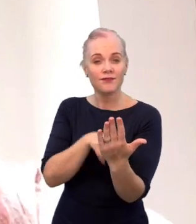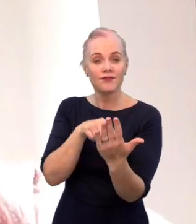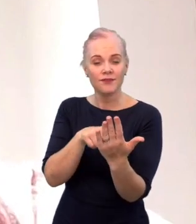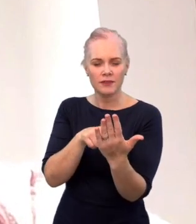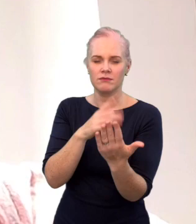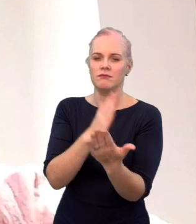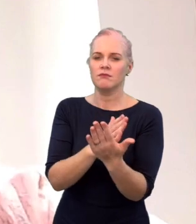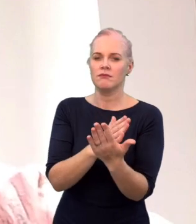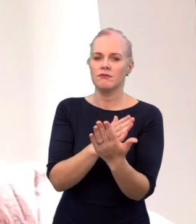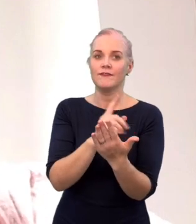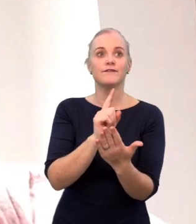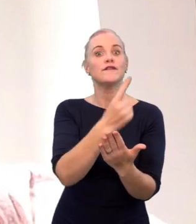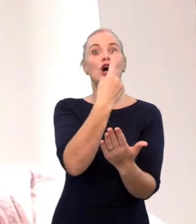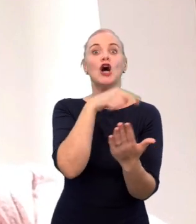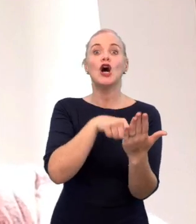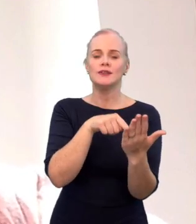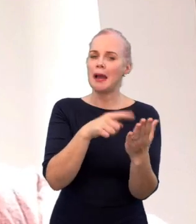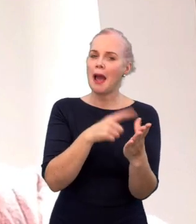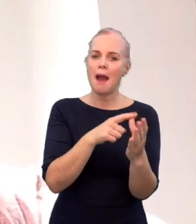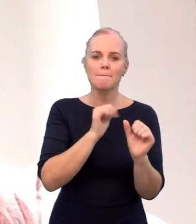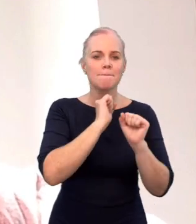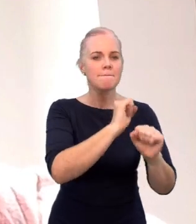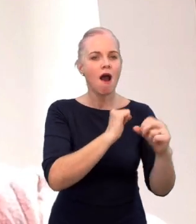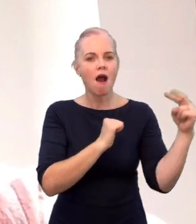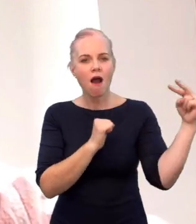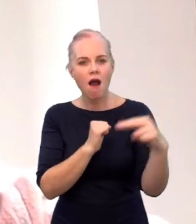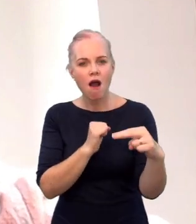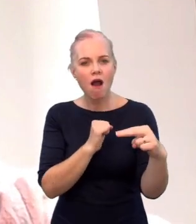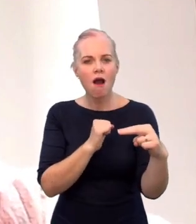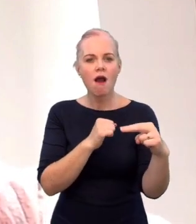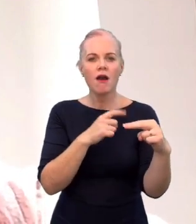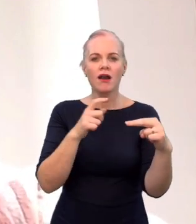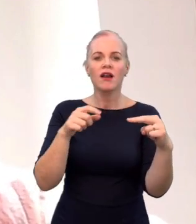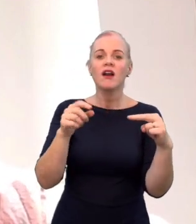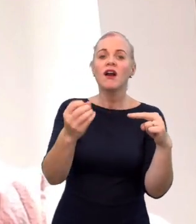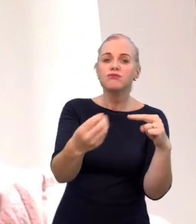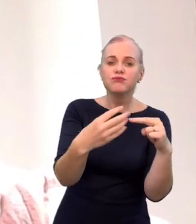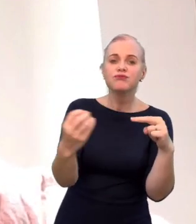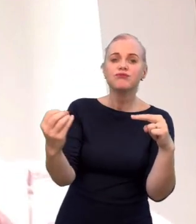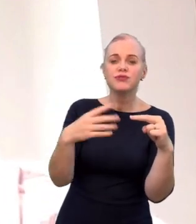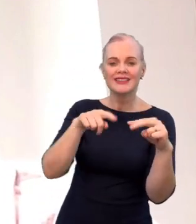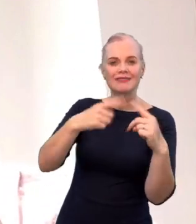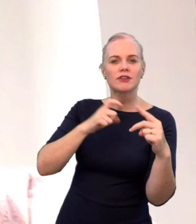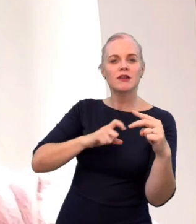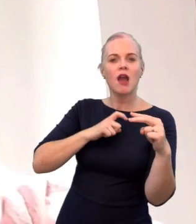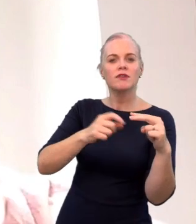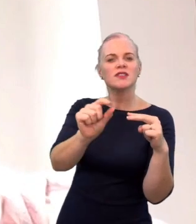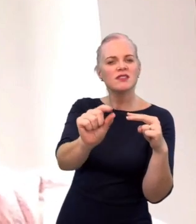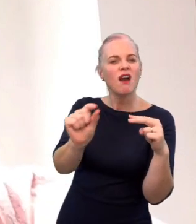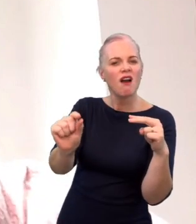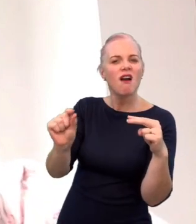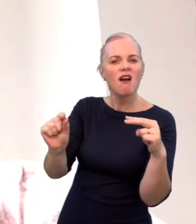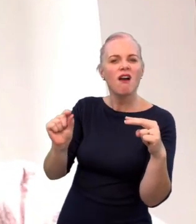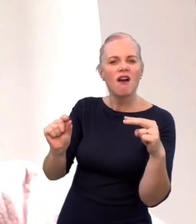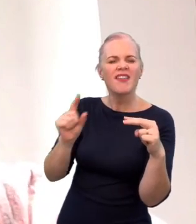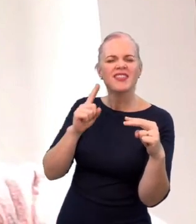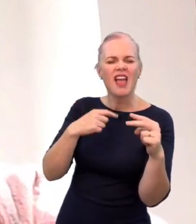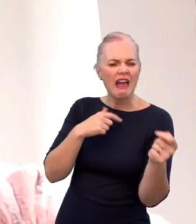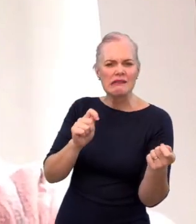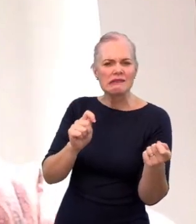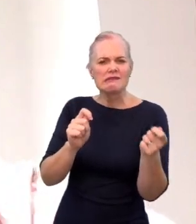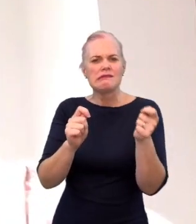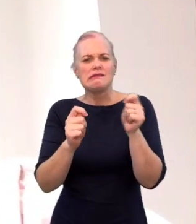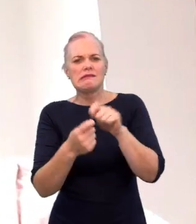And the first draft was very much from Amber's perspective. And it was just this like chorus of characters that were very, very